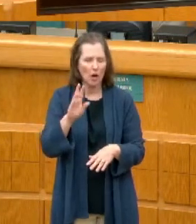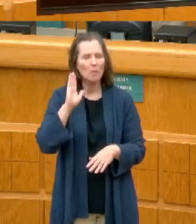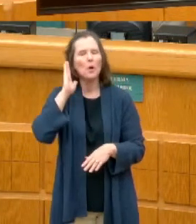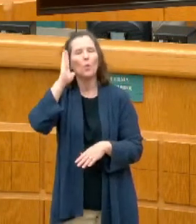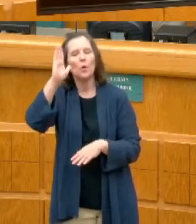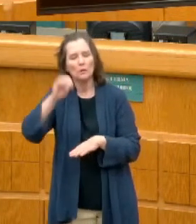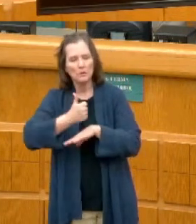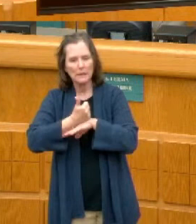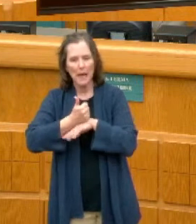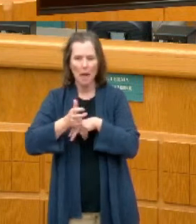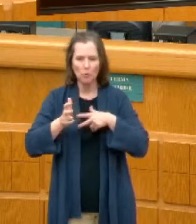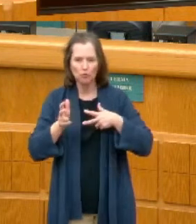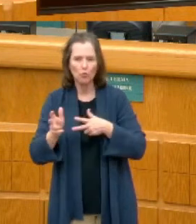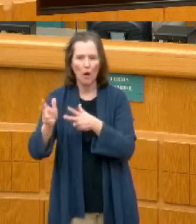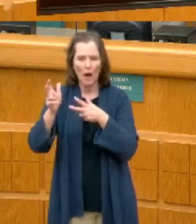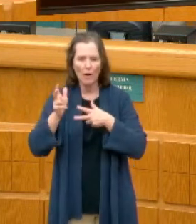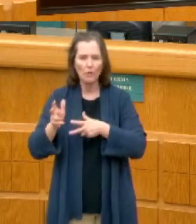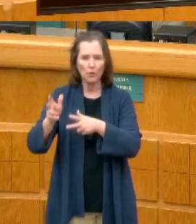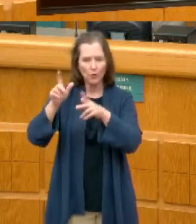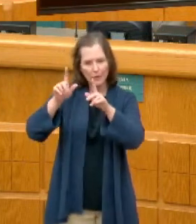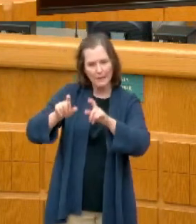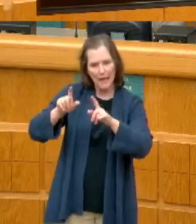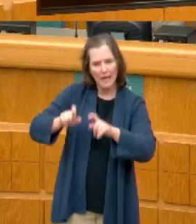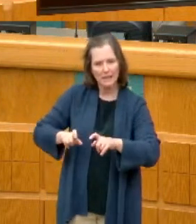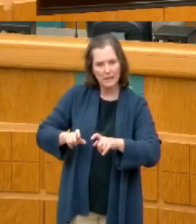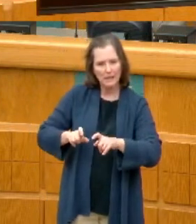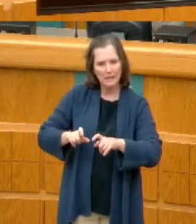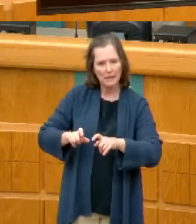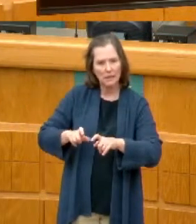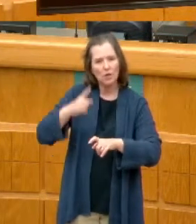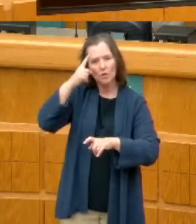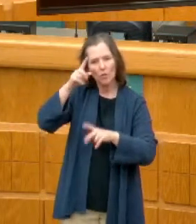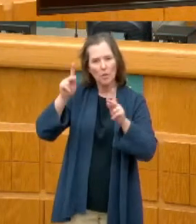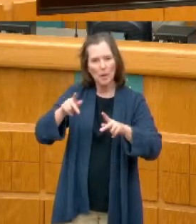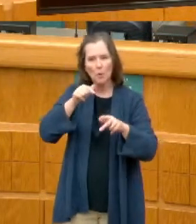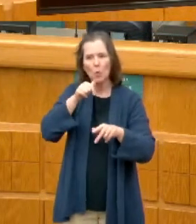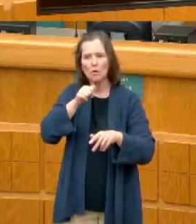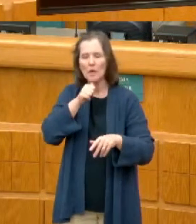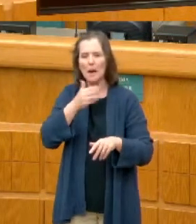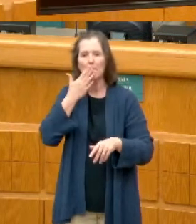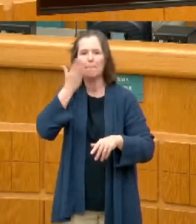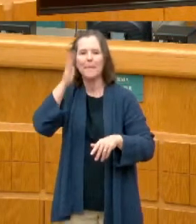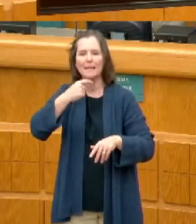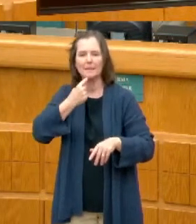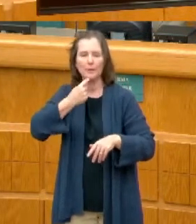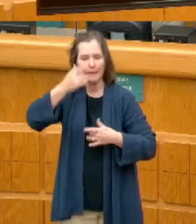really need to reserve those slots for patients that are significantly ill. So please